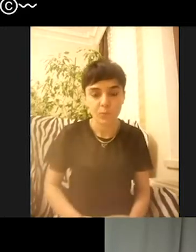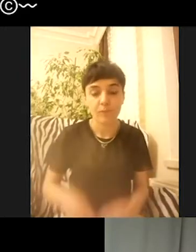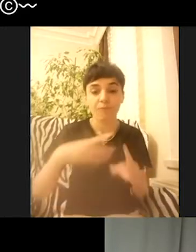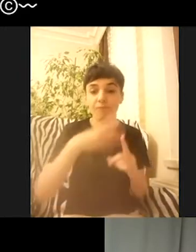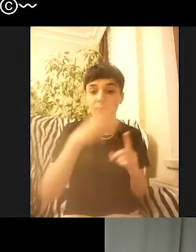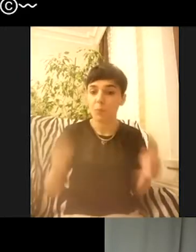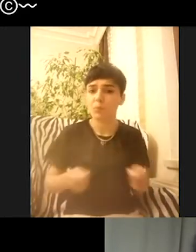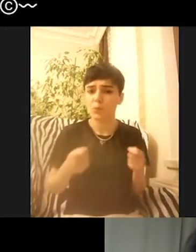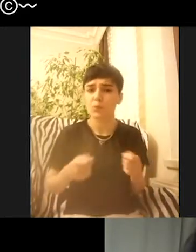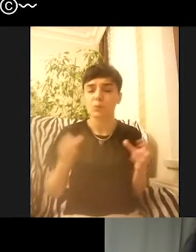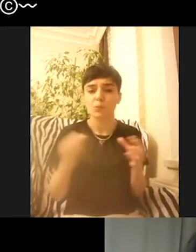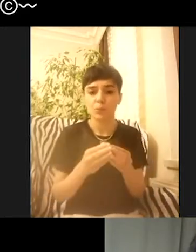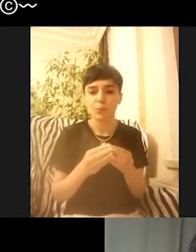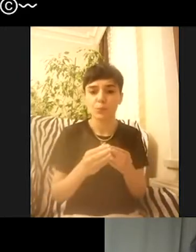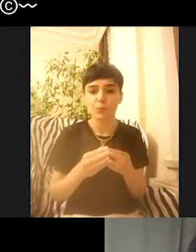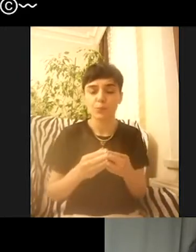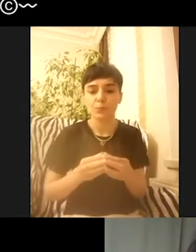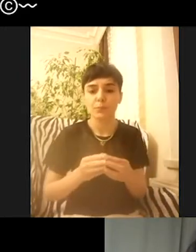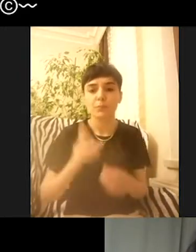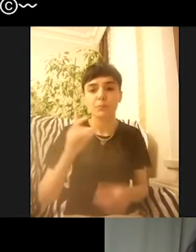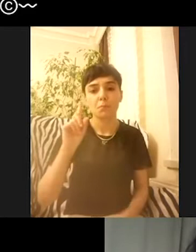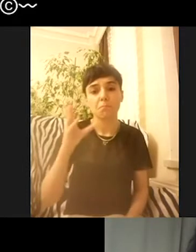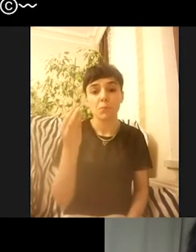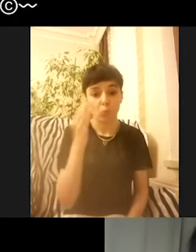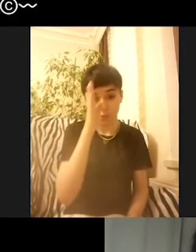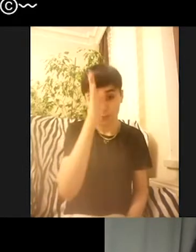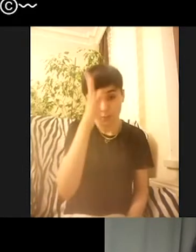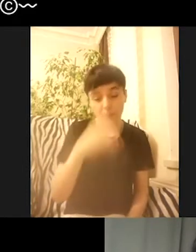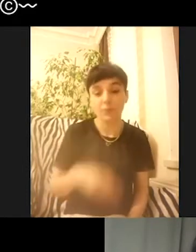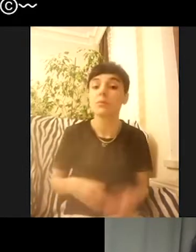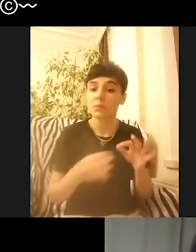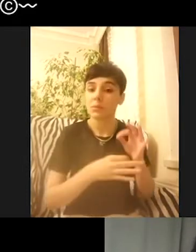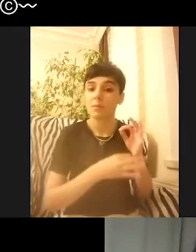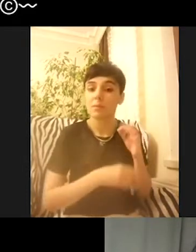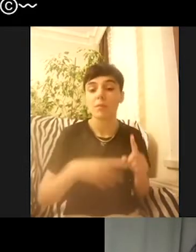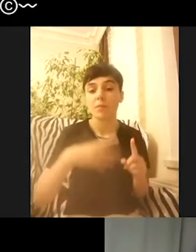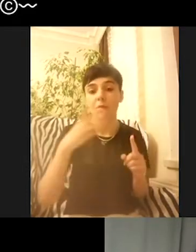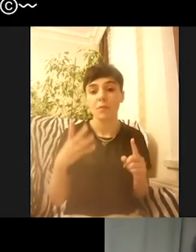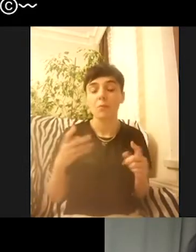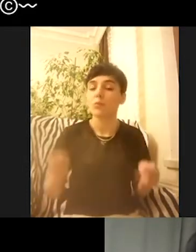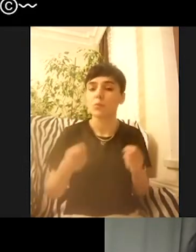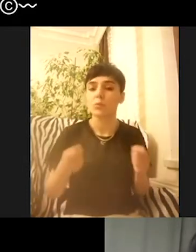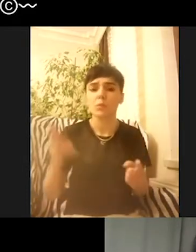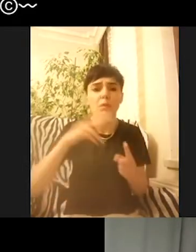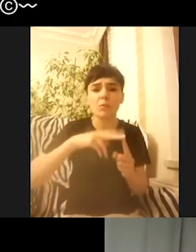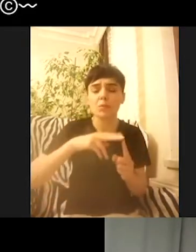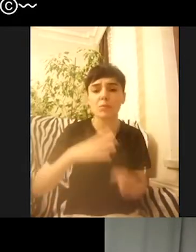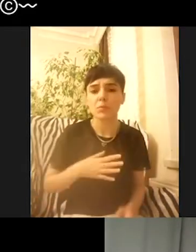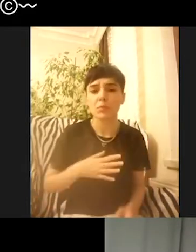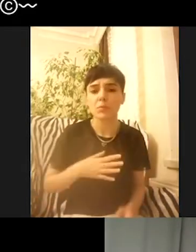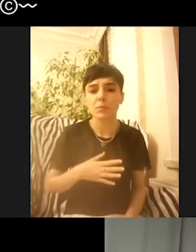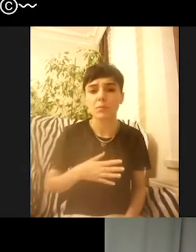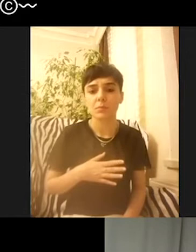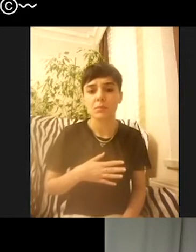conduct LGBT studies because LGBT rights are human rights. Finally, our club was officially established. In terms of the